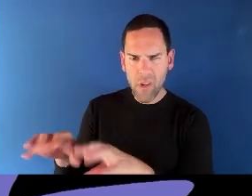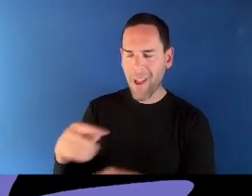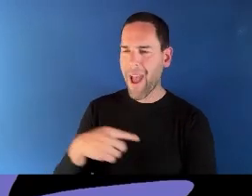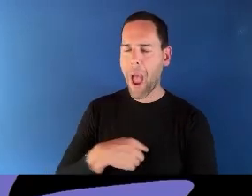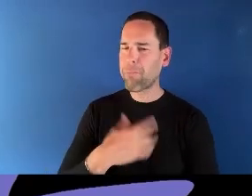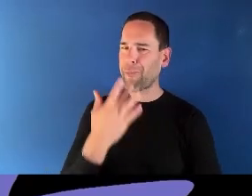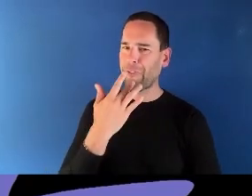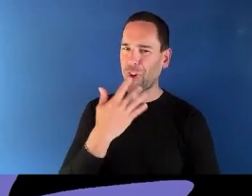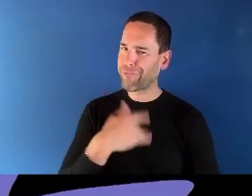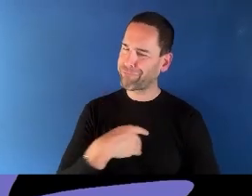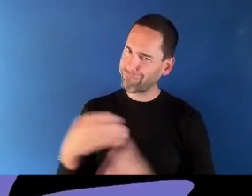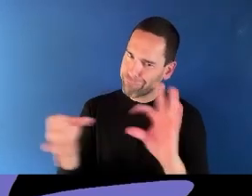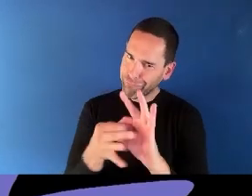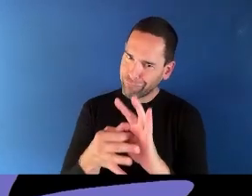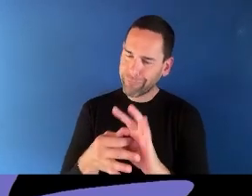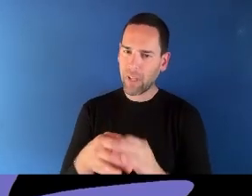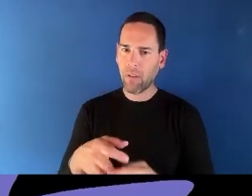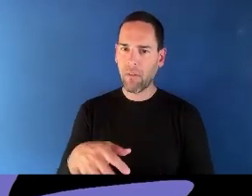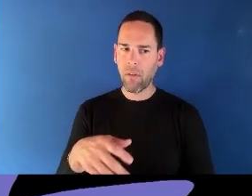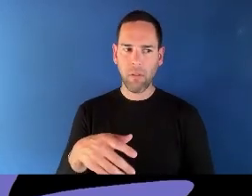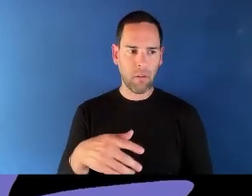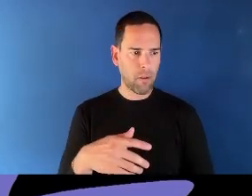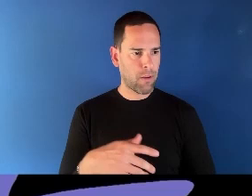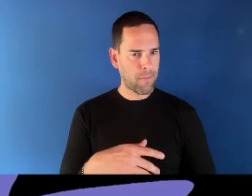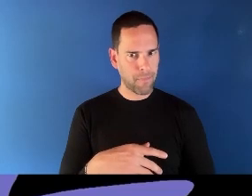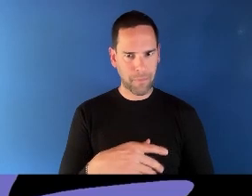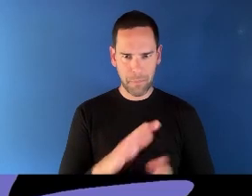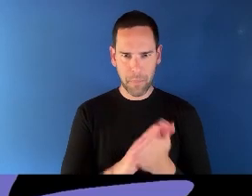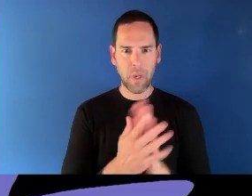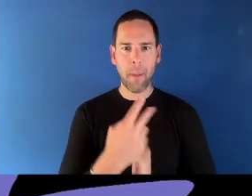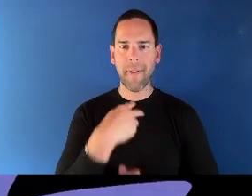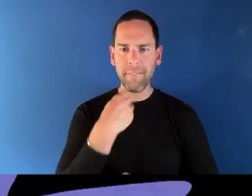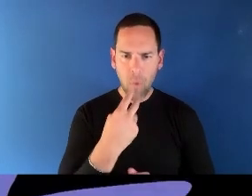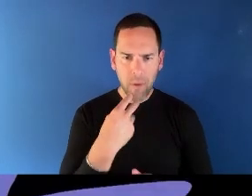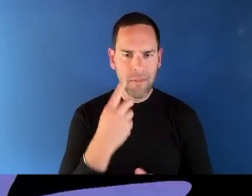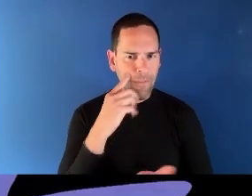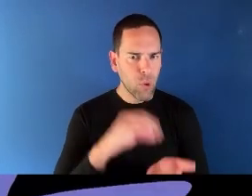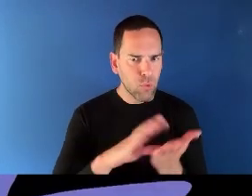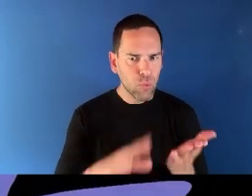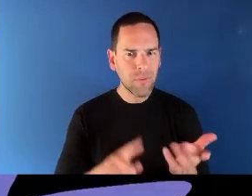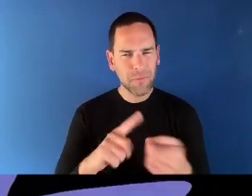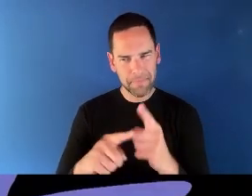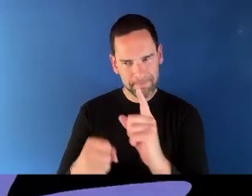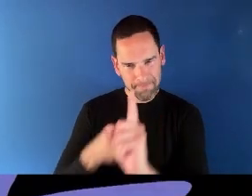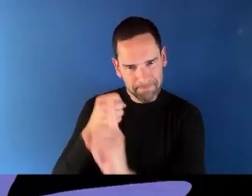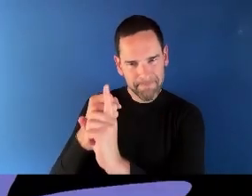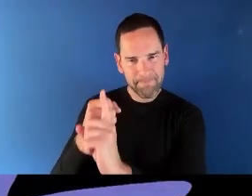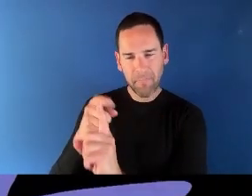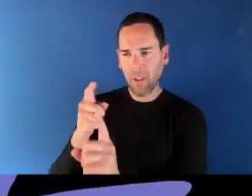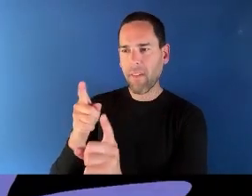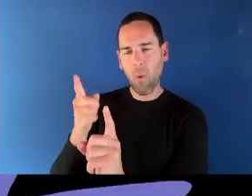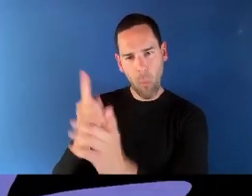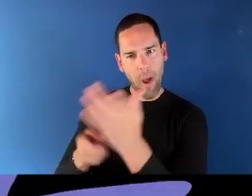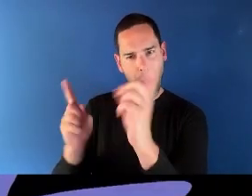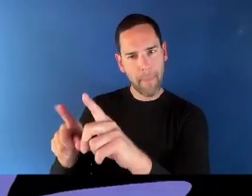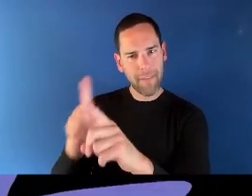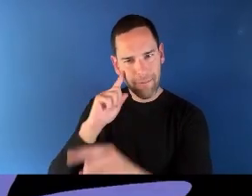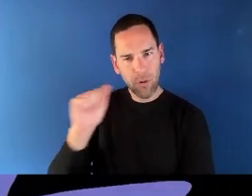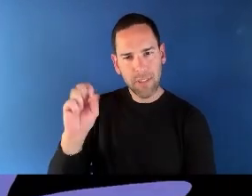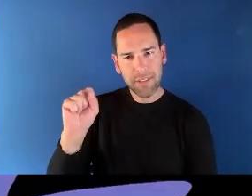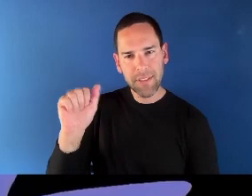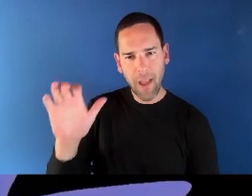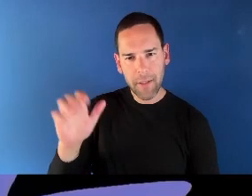between the students and what was going on in accessibility. Ethan fighting for accessibility